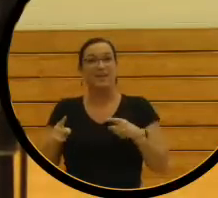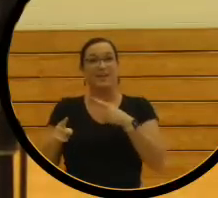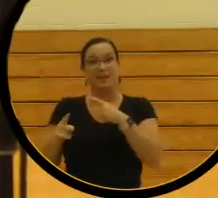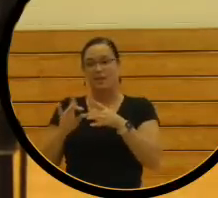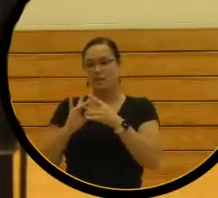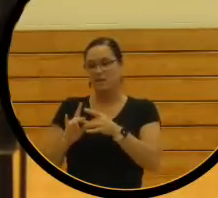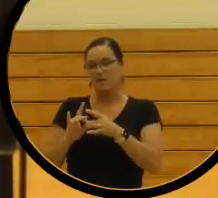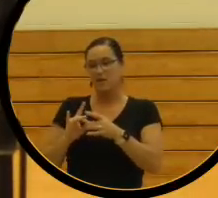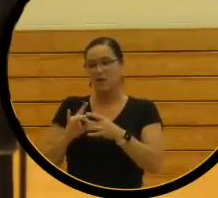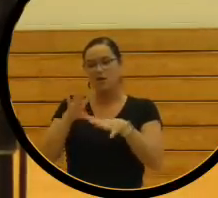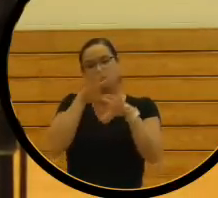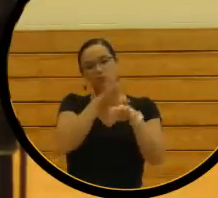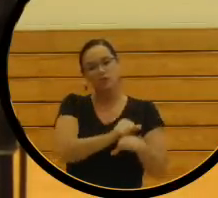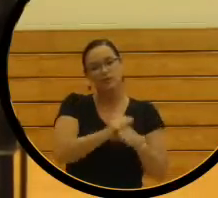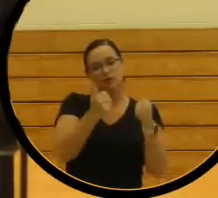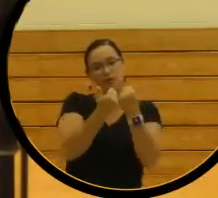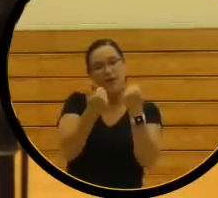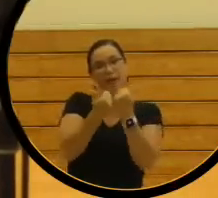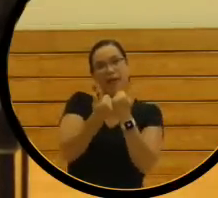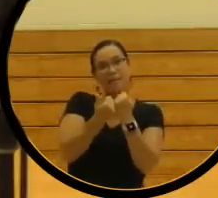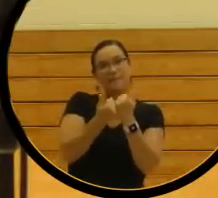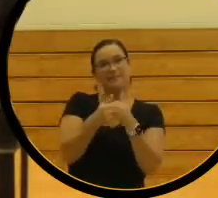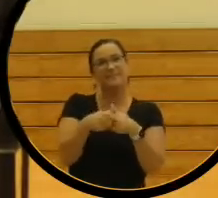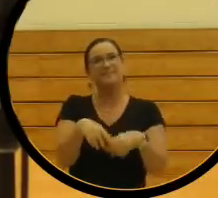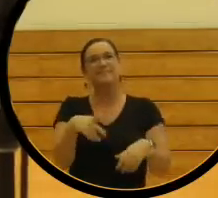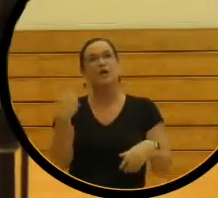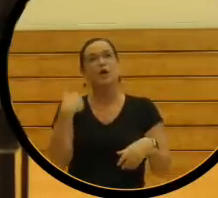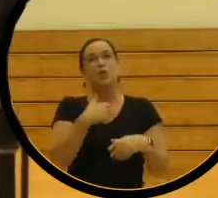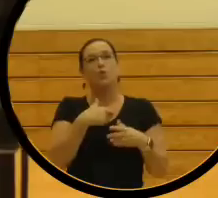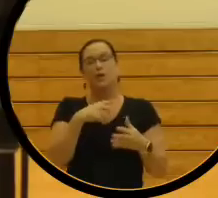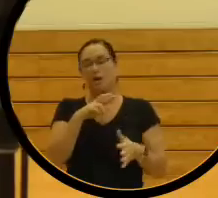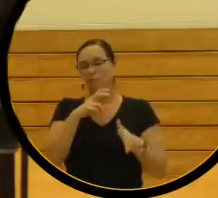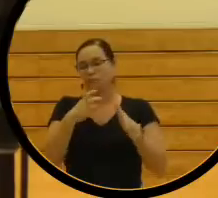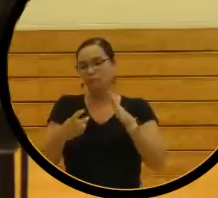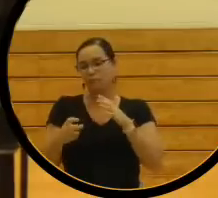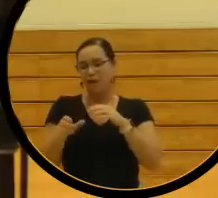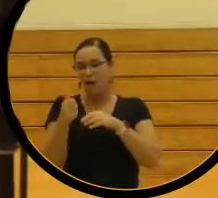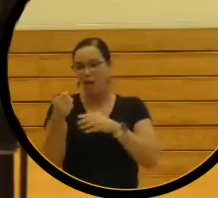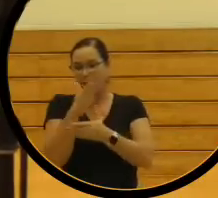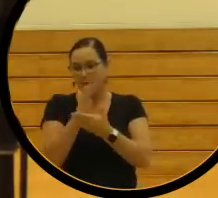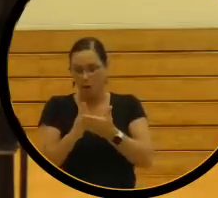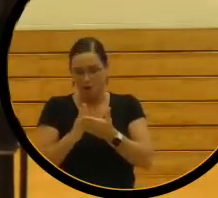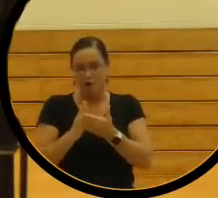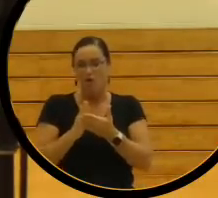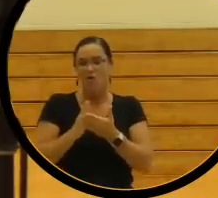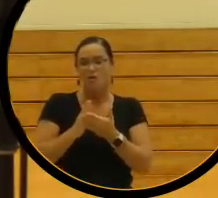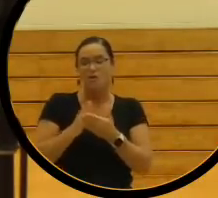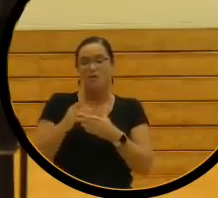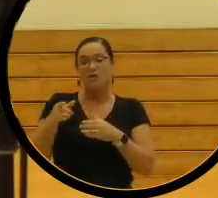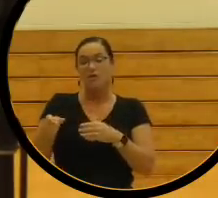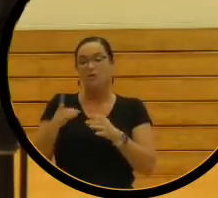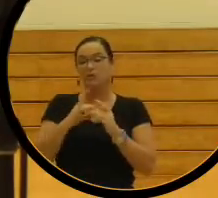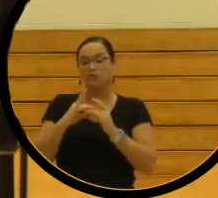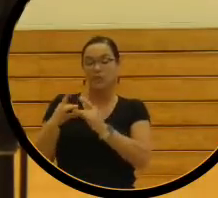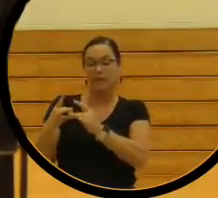with traditional games of skill. We are delving into another aspect of Makahiki, which had